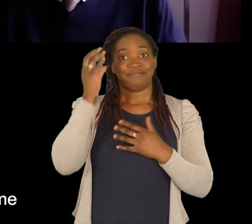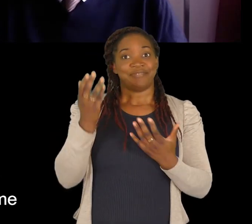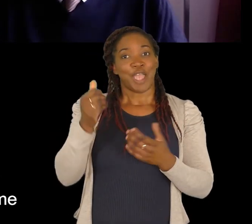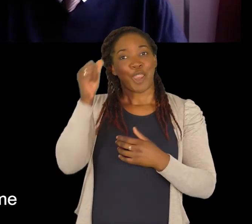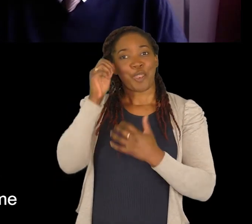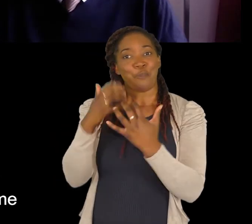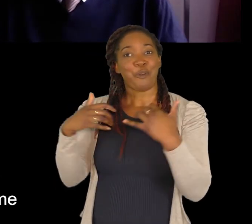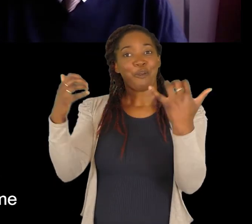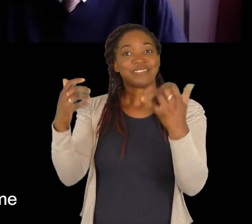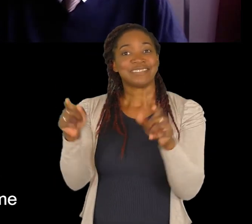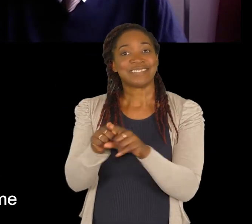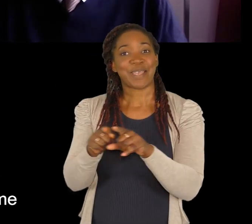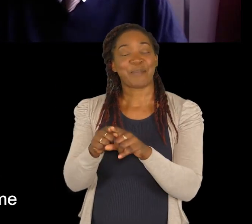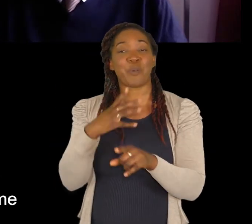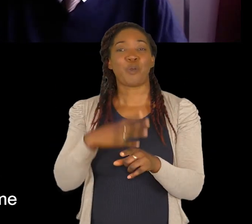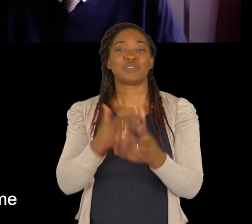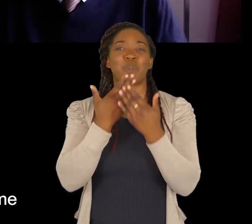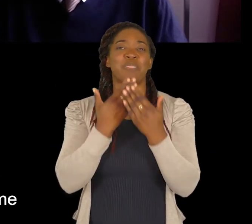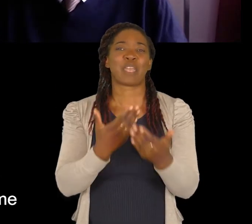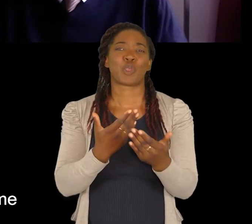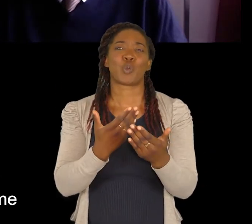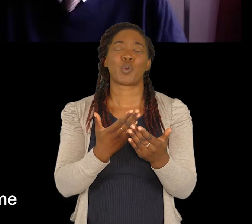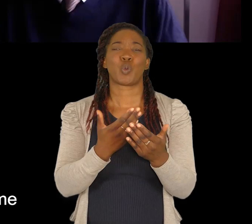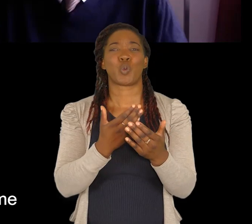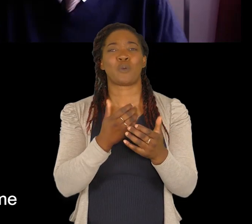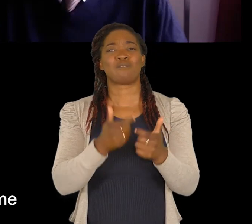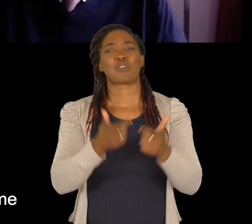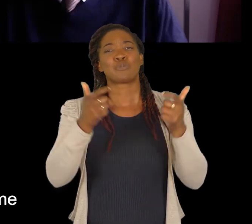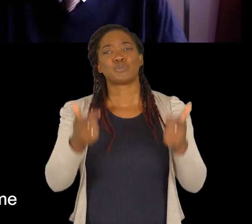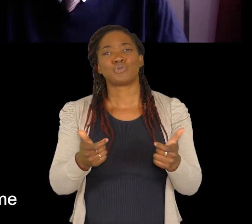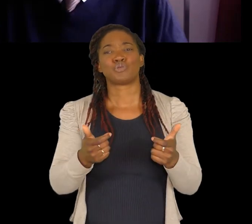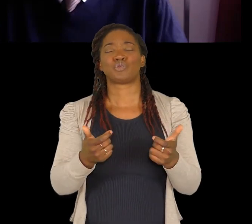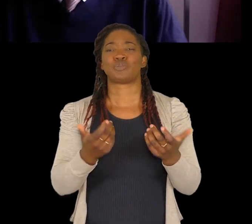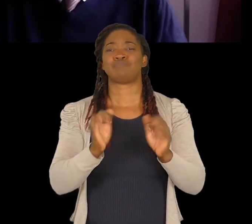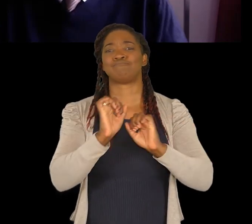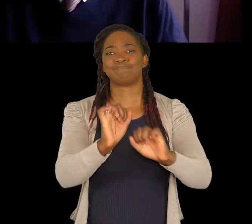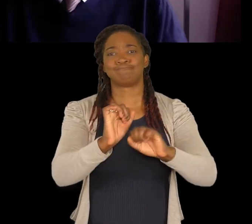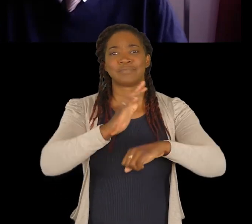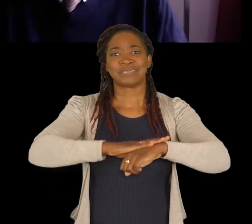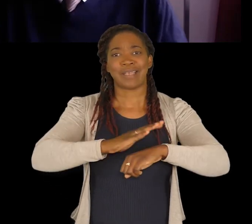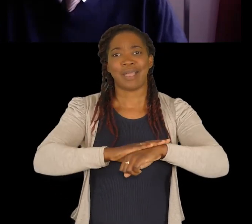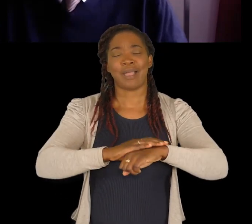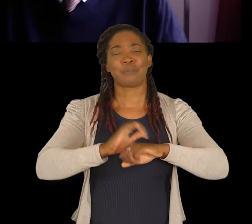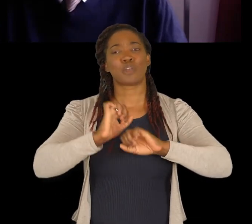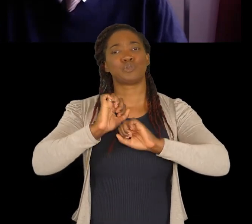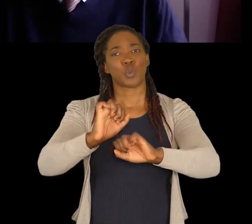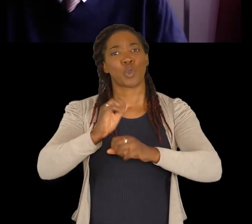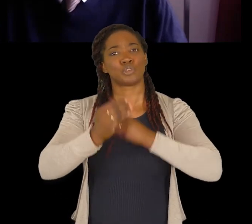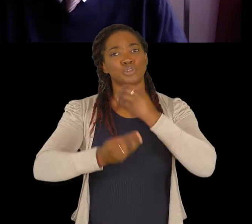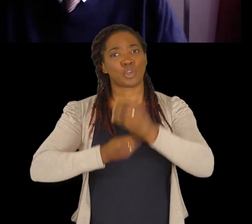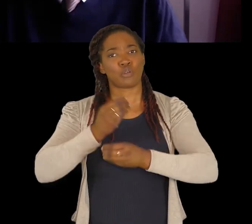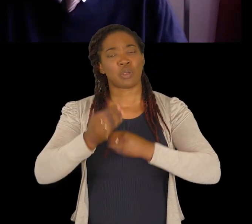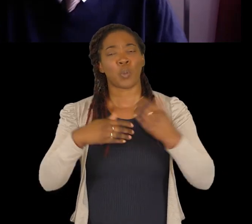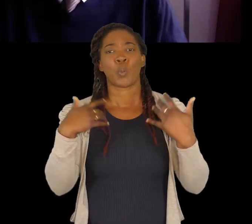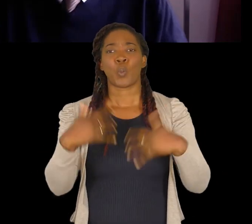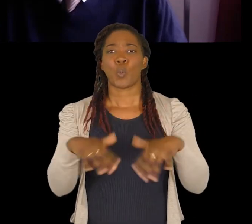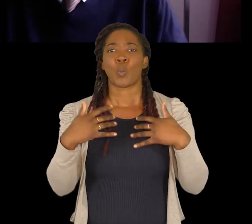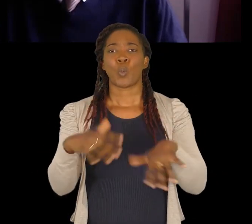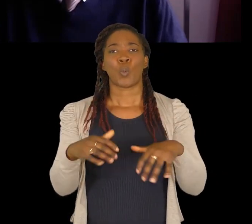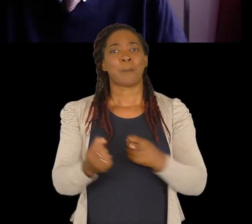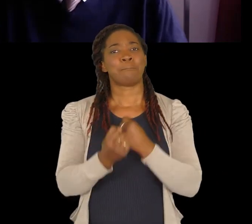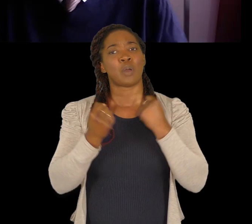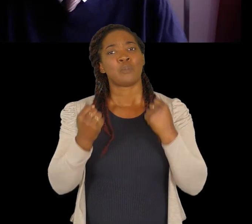know that our audience has. And I just wanted to thank you very much for your time and sharing your story, because it was very, very,